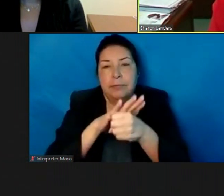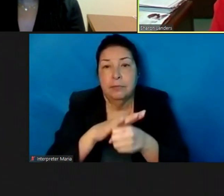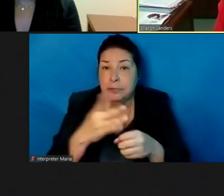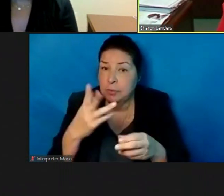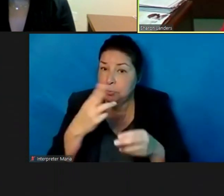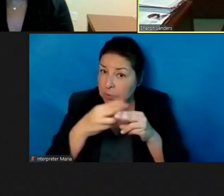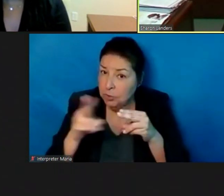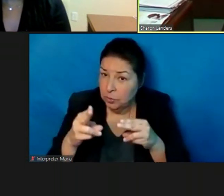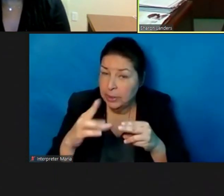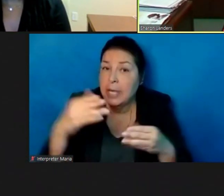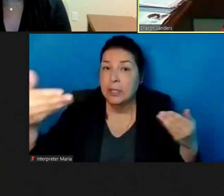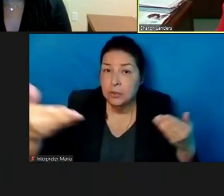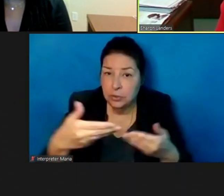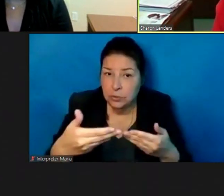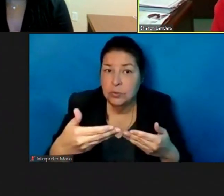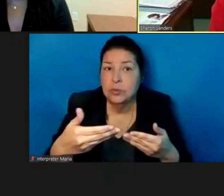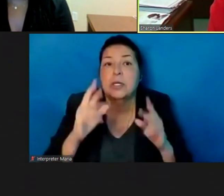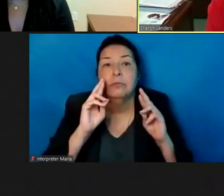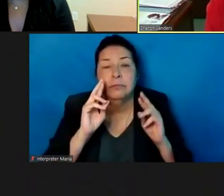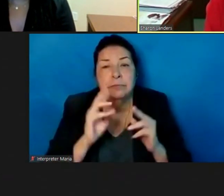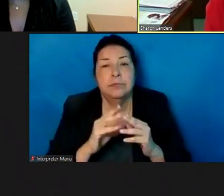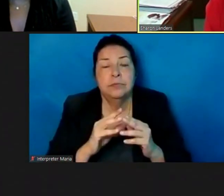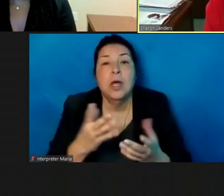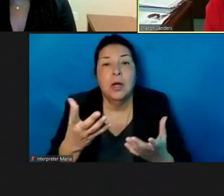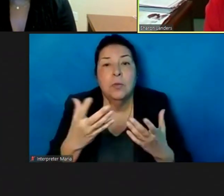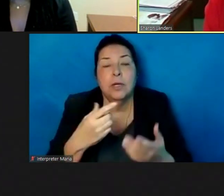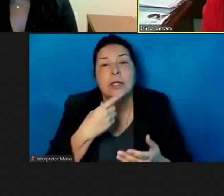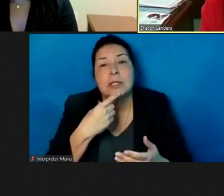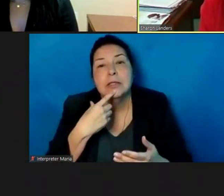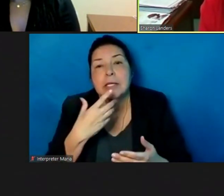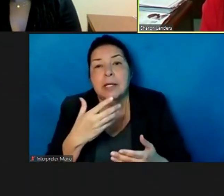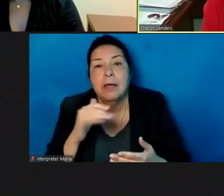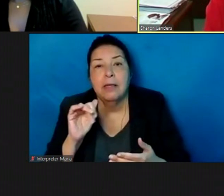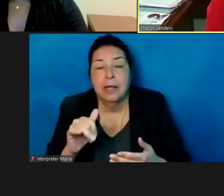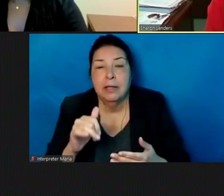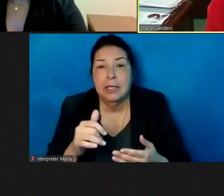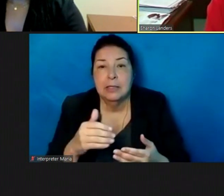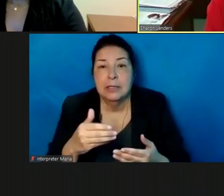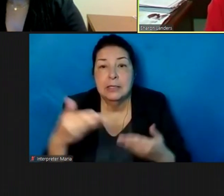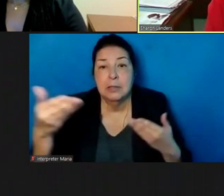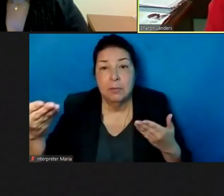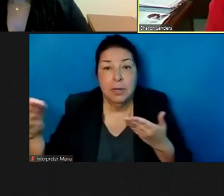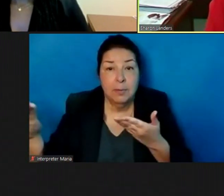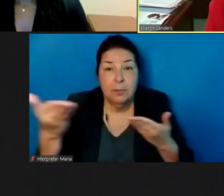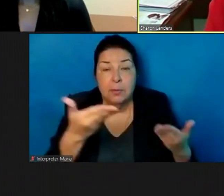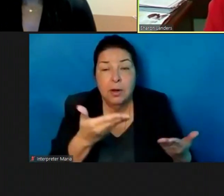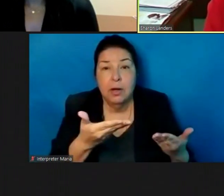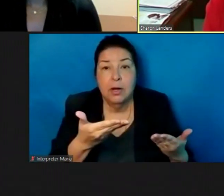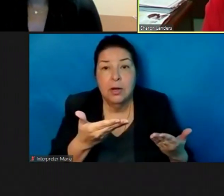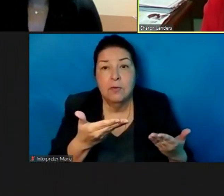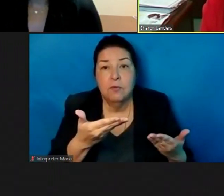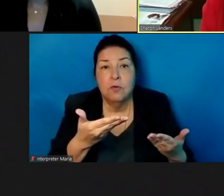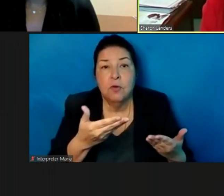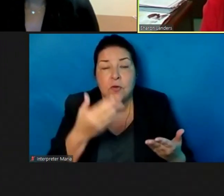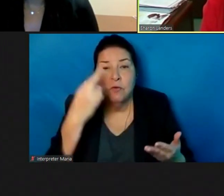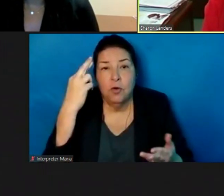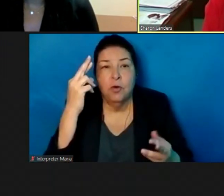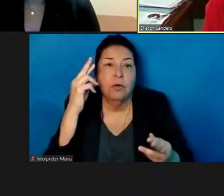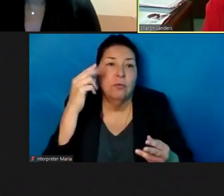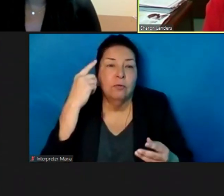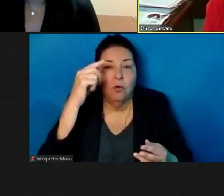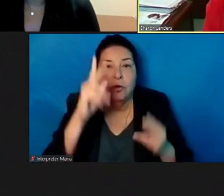brief in our introductory remarks. I did want to say that this is being brought to our residents and the